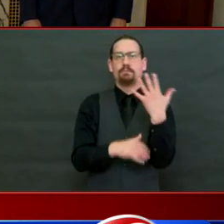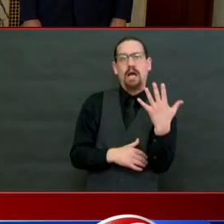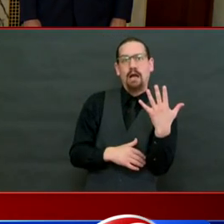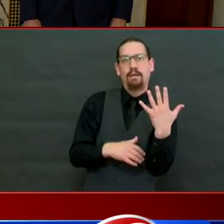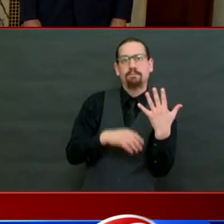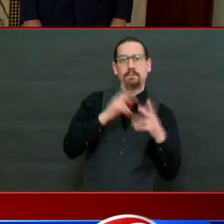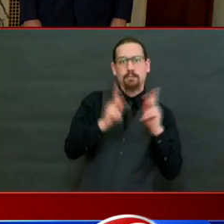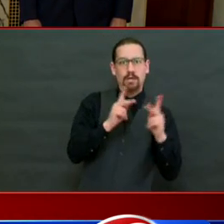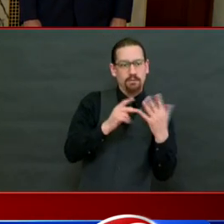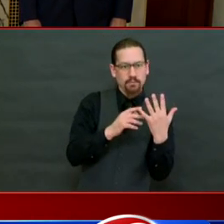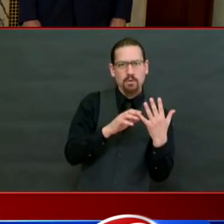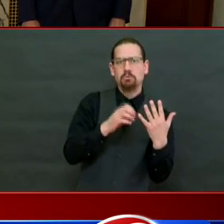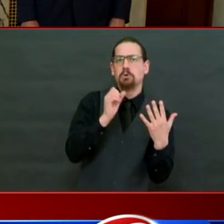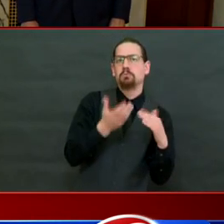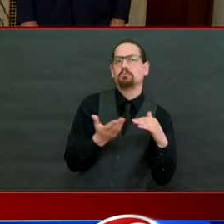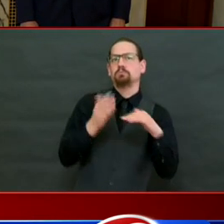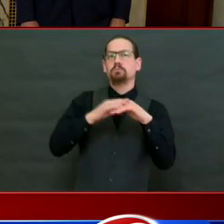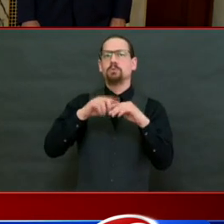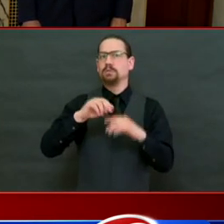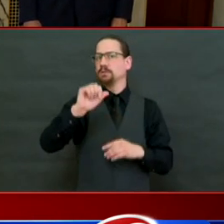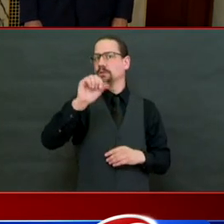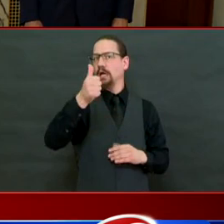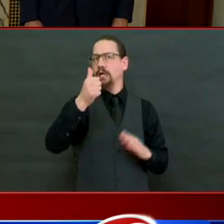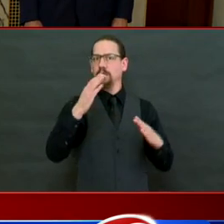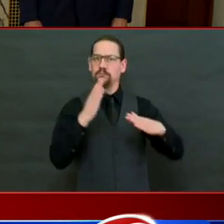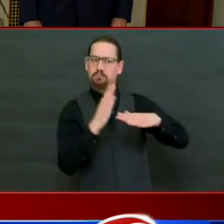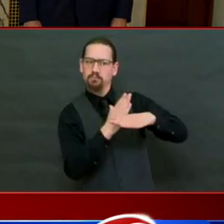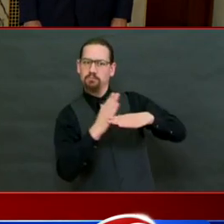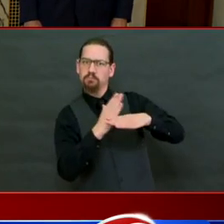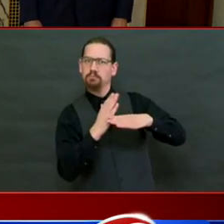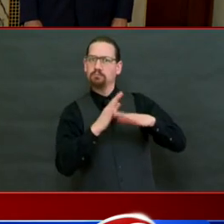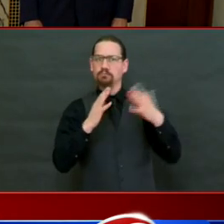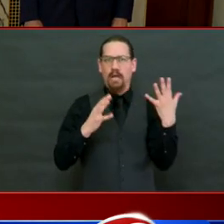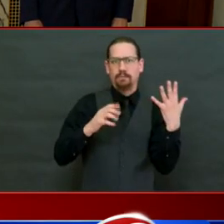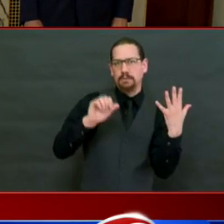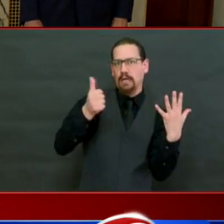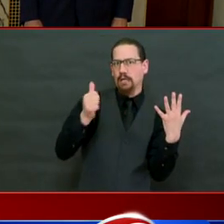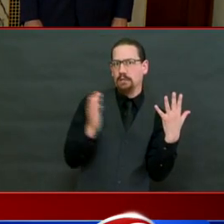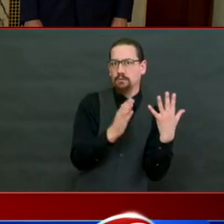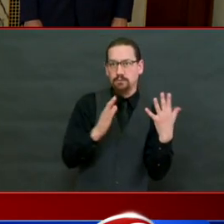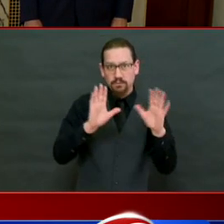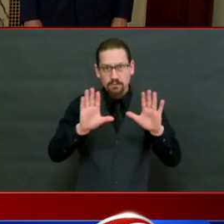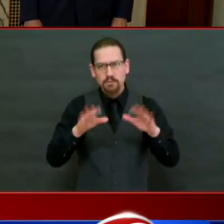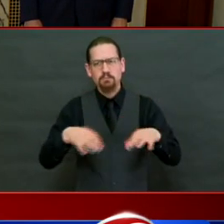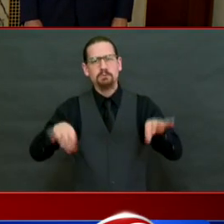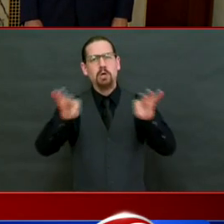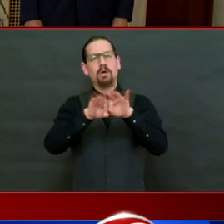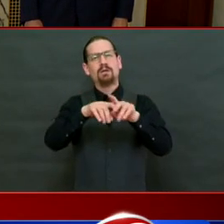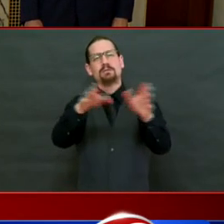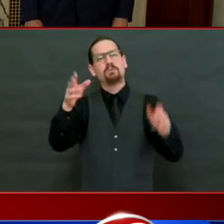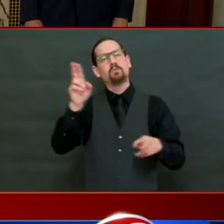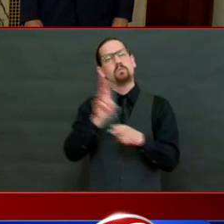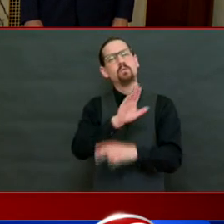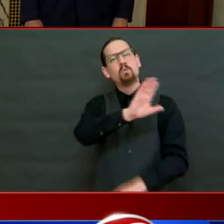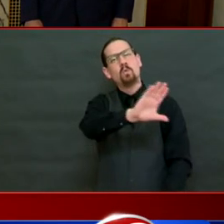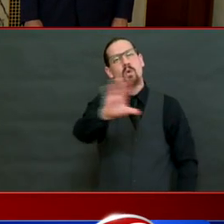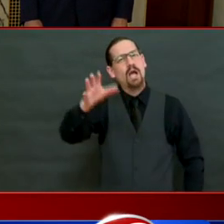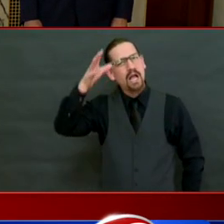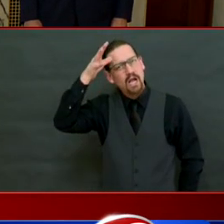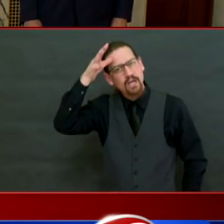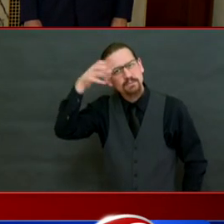common sense. Don't start planning dinner parties in your house every night for a different 10 people. That would be a bad